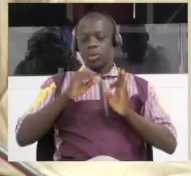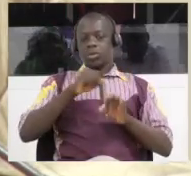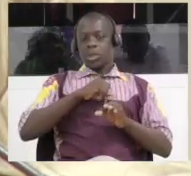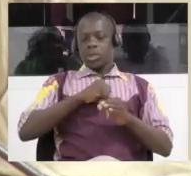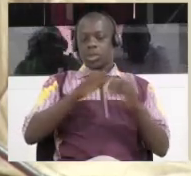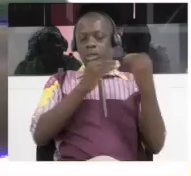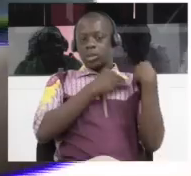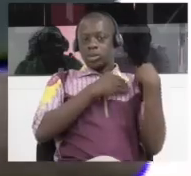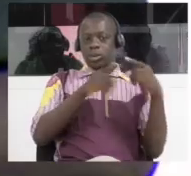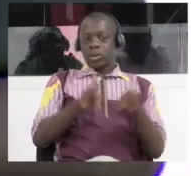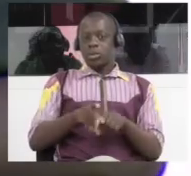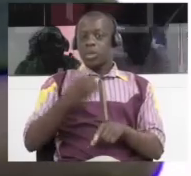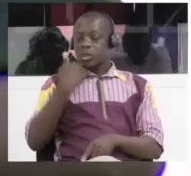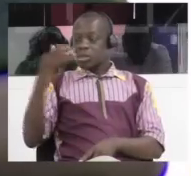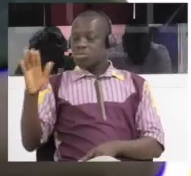valid?